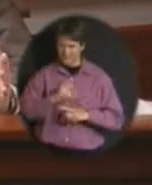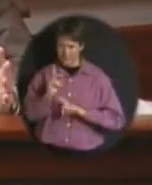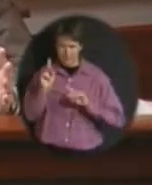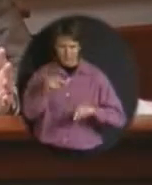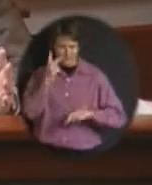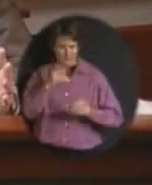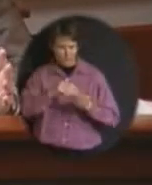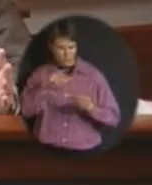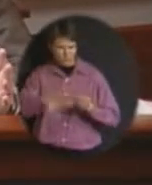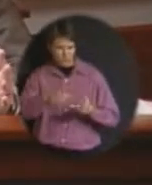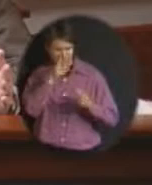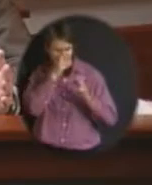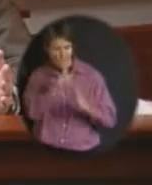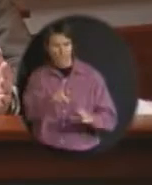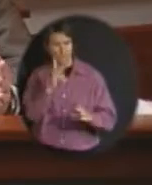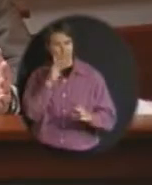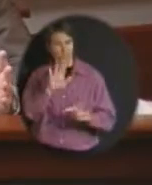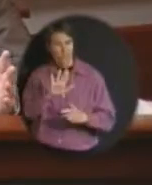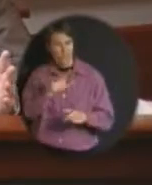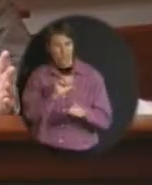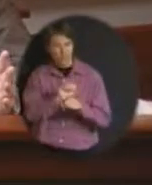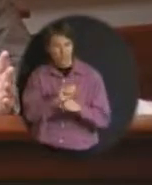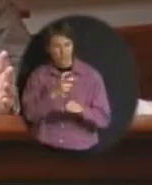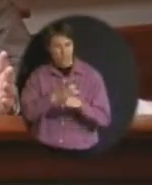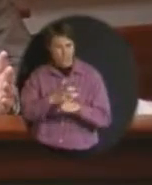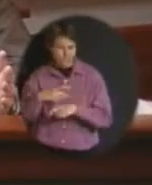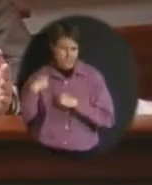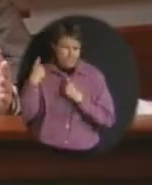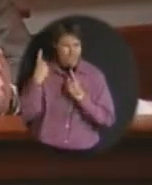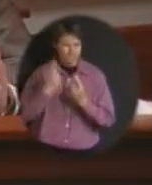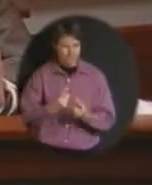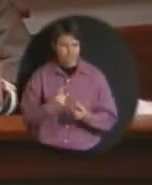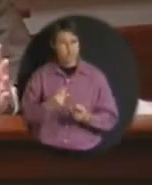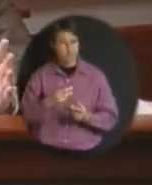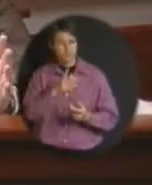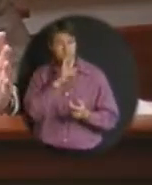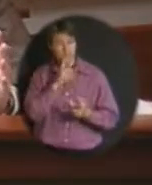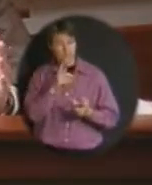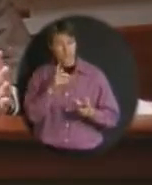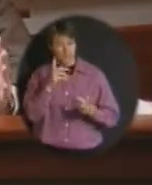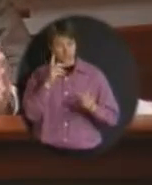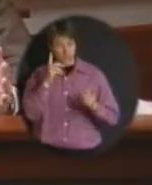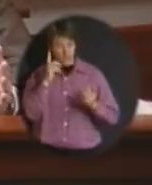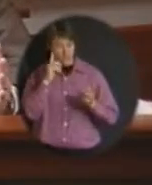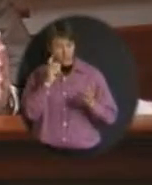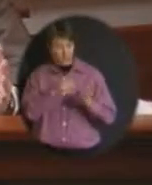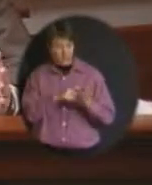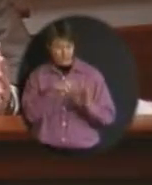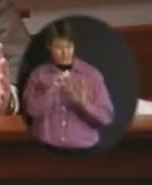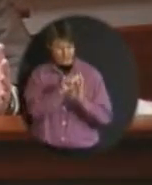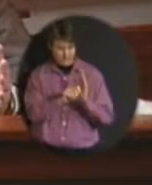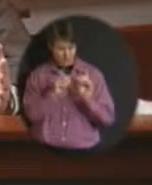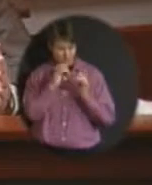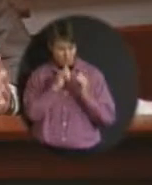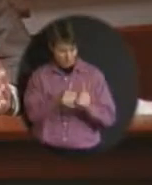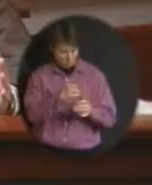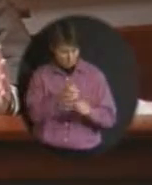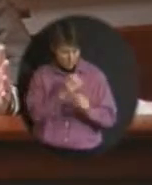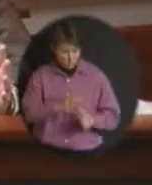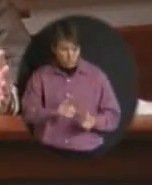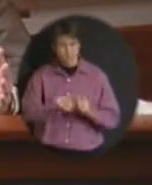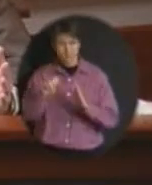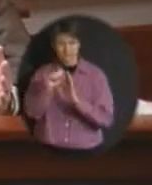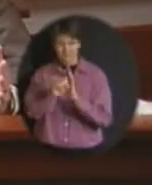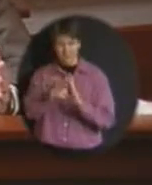the students recognized for all of their hard work and the accomplishments. They recognize state award winners, state officers,